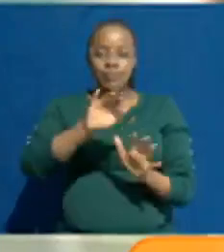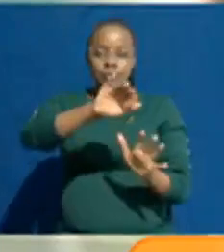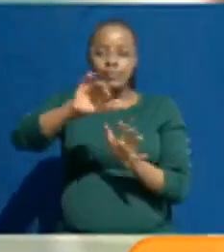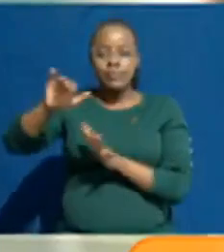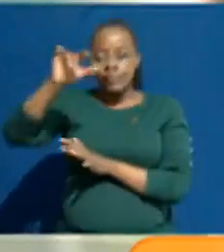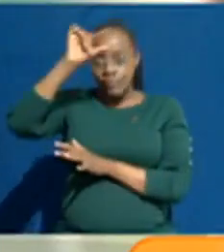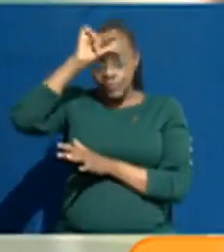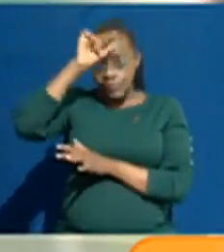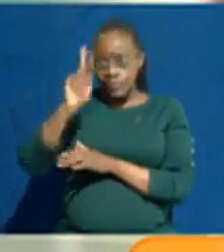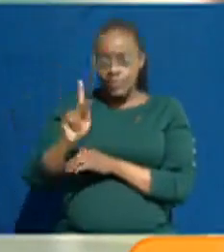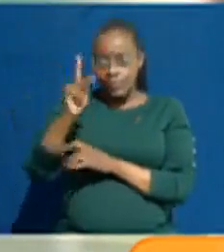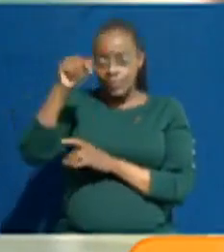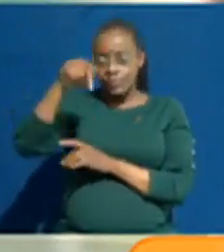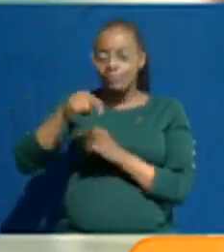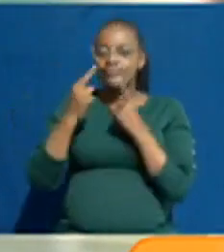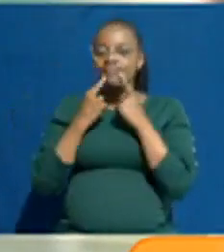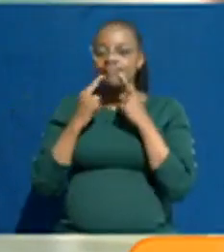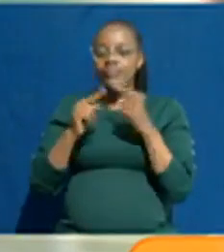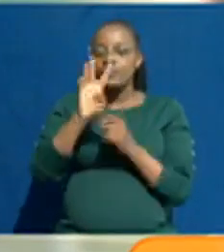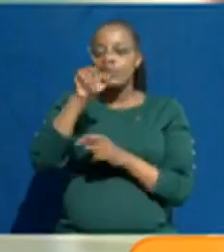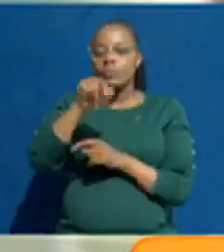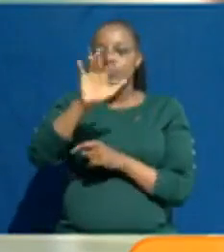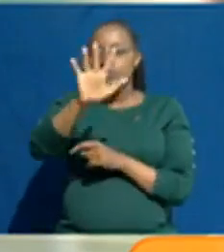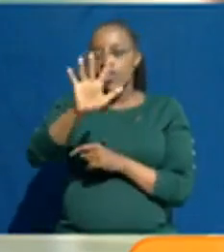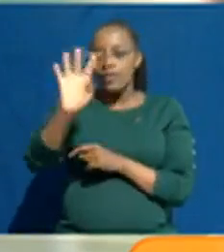The government of Kenya has today announced a